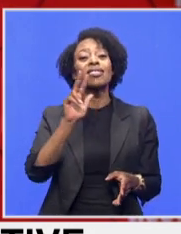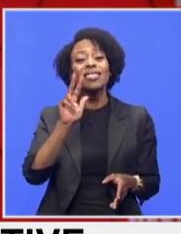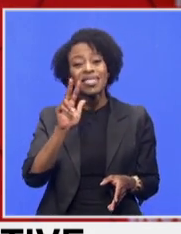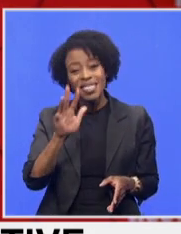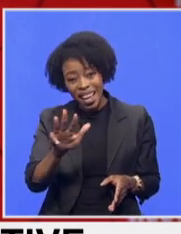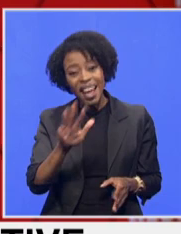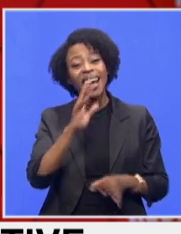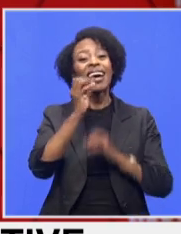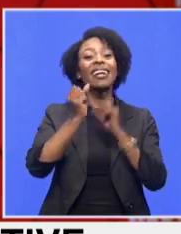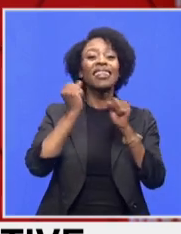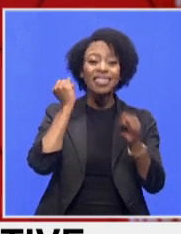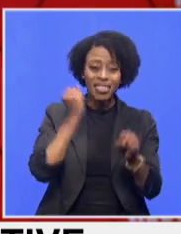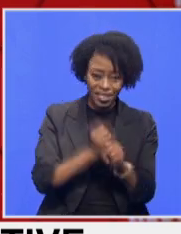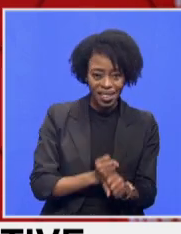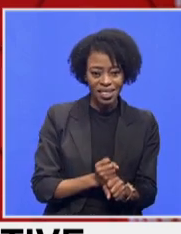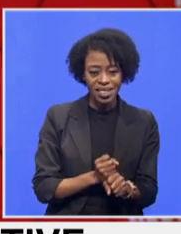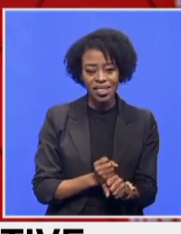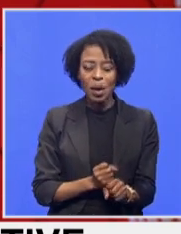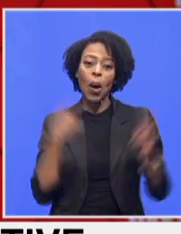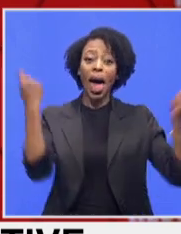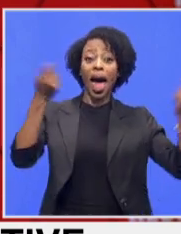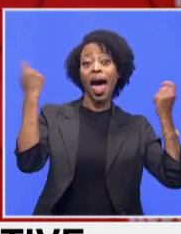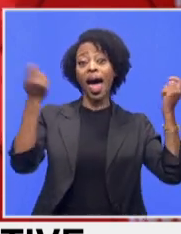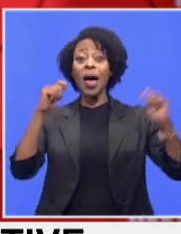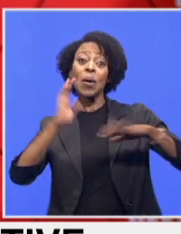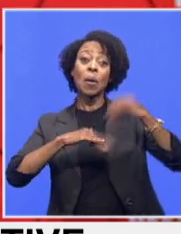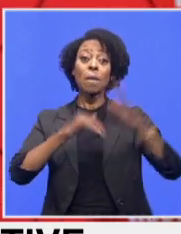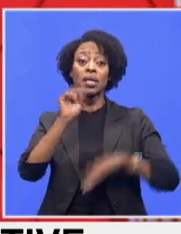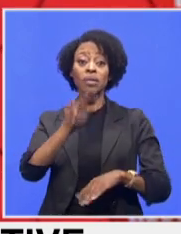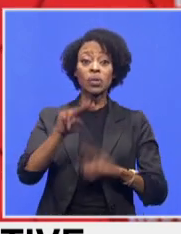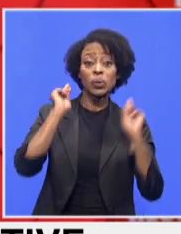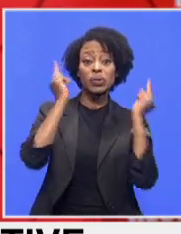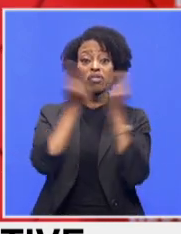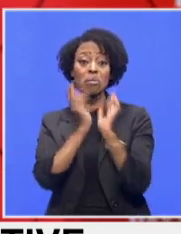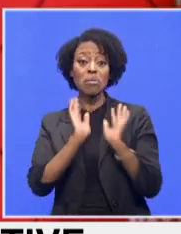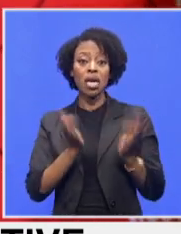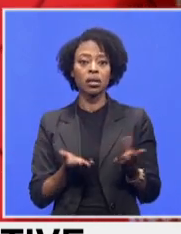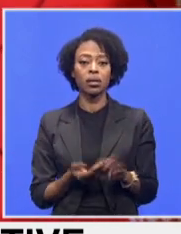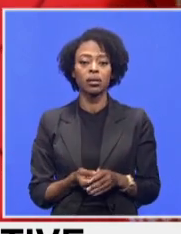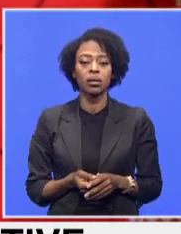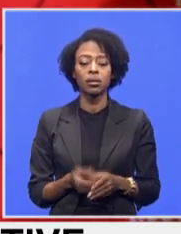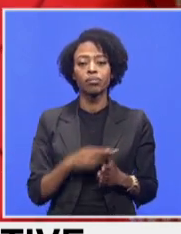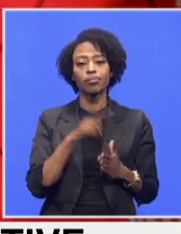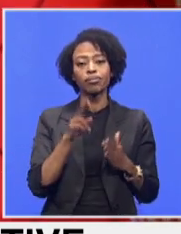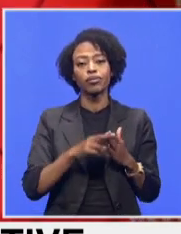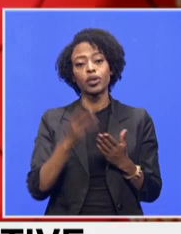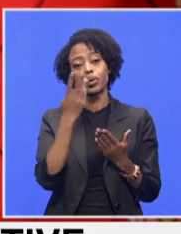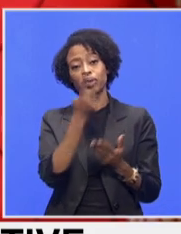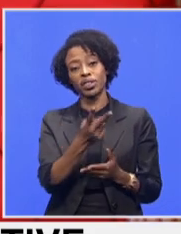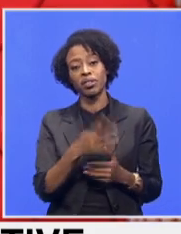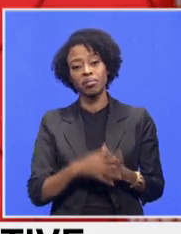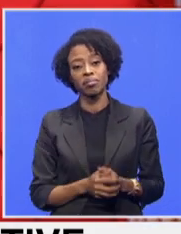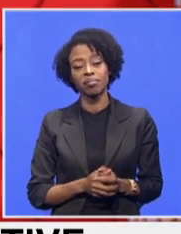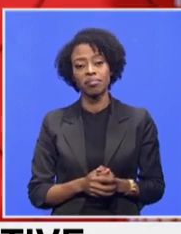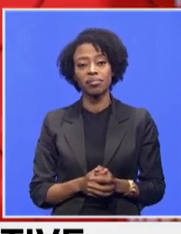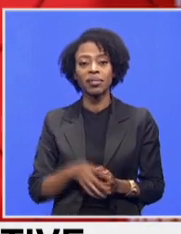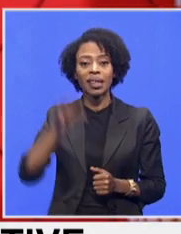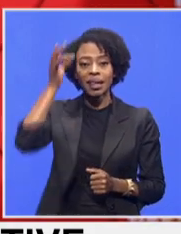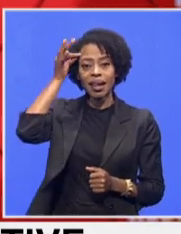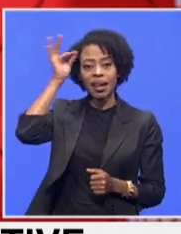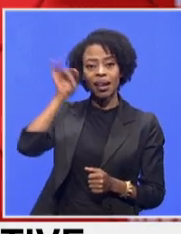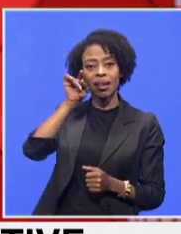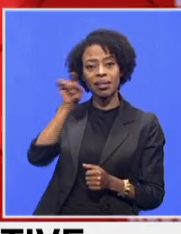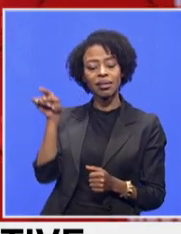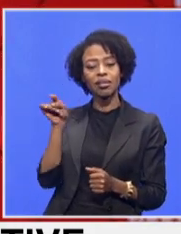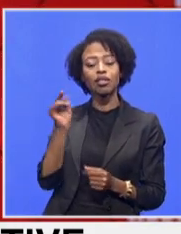28, 9 years. That's all we're celebrating. The result is what you see there. Government is effectively saying